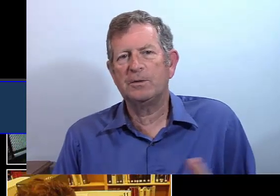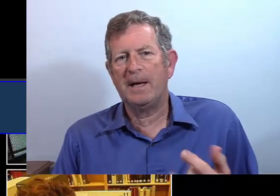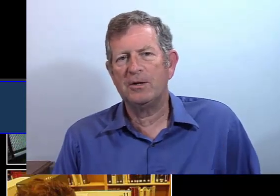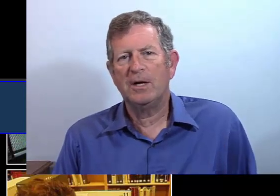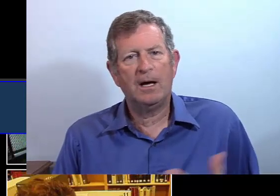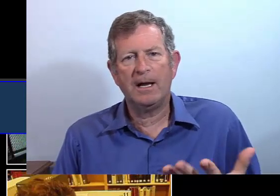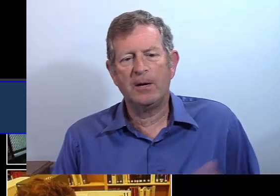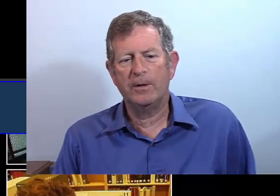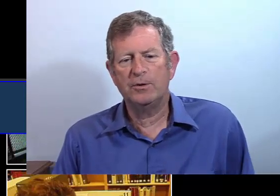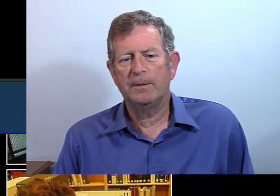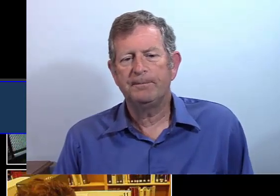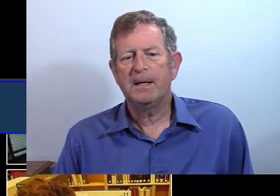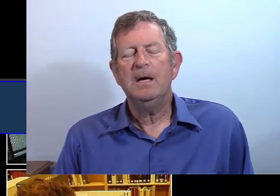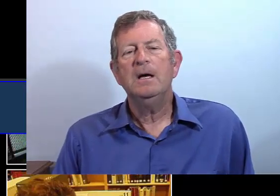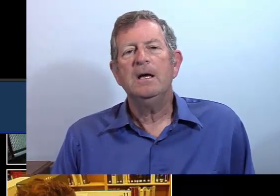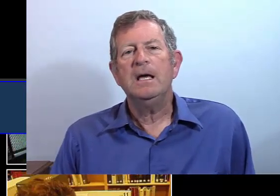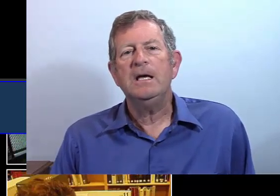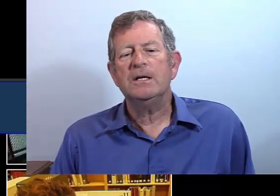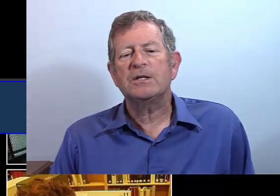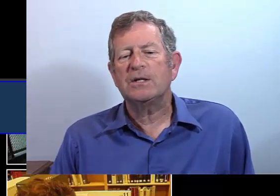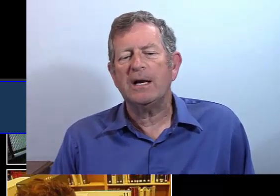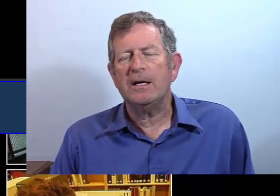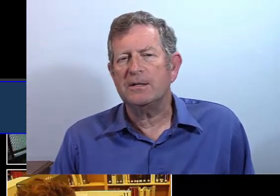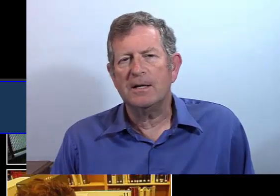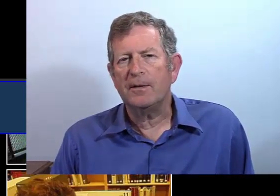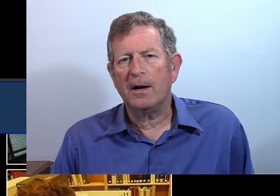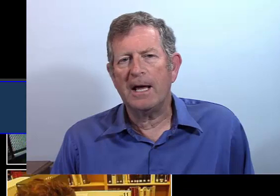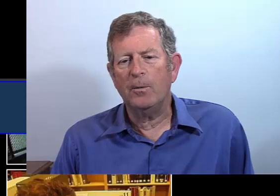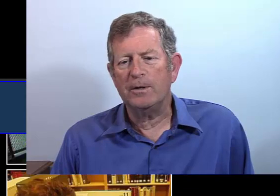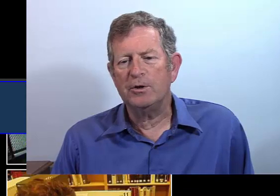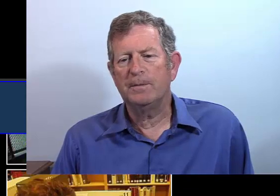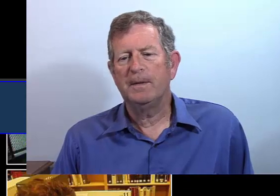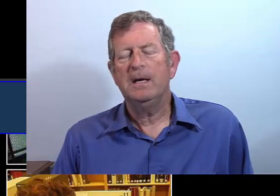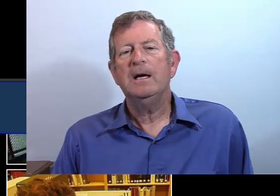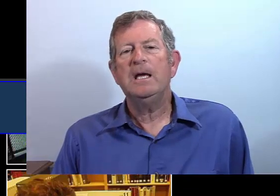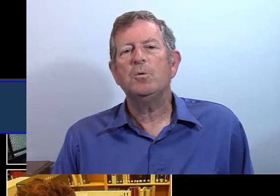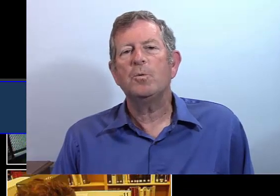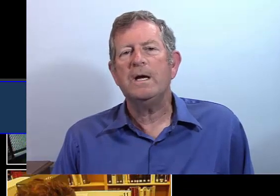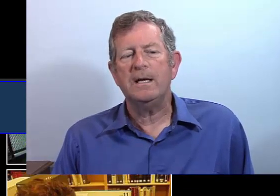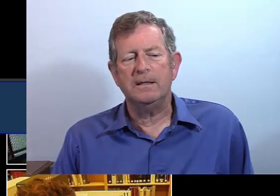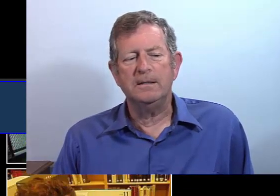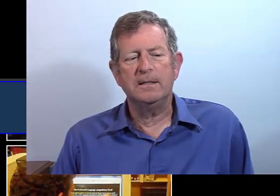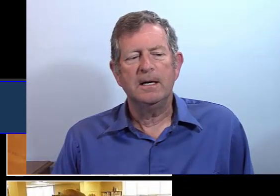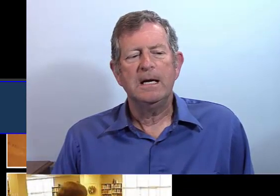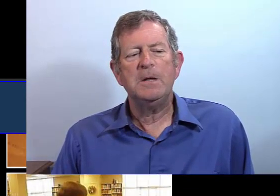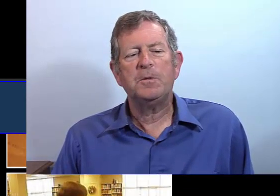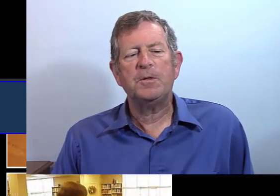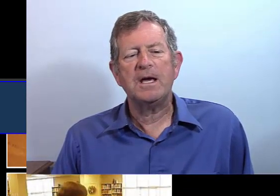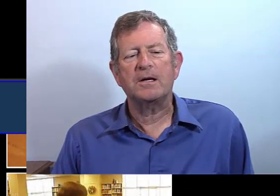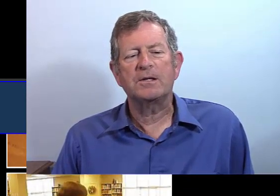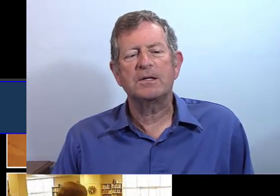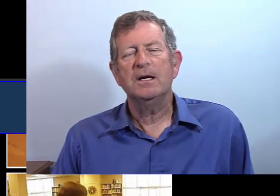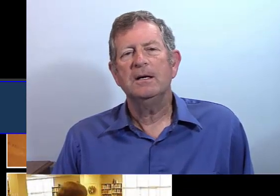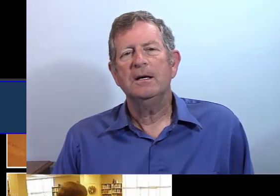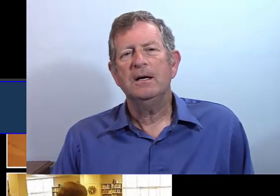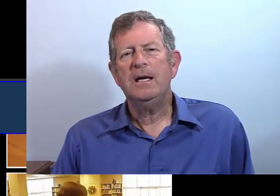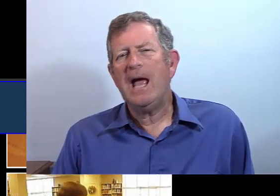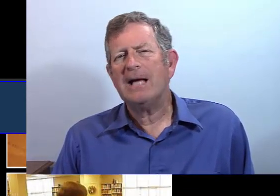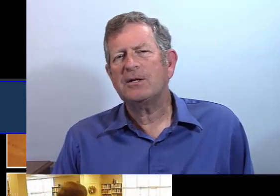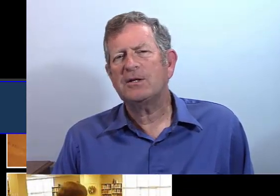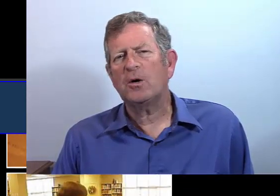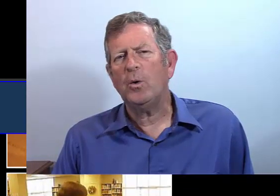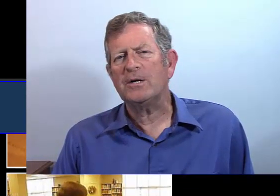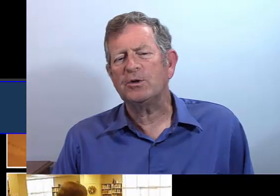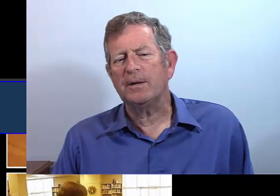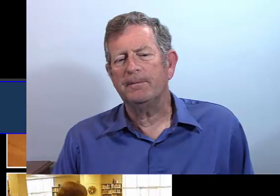English, French, Spanish, a language. He studies the language. He reads. He thinks.